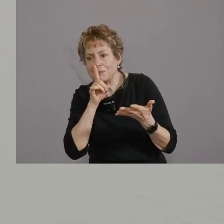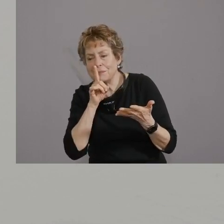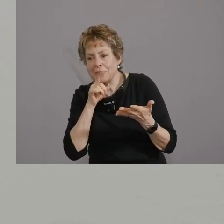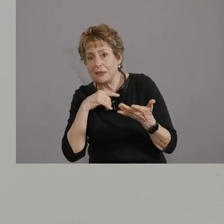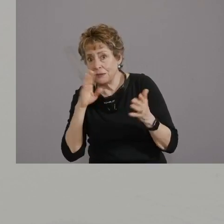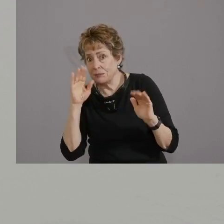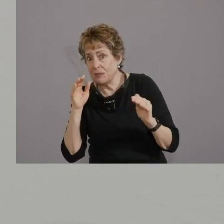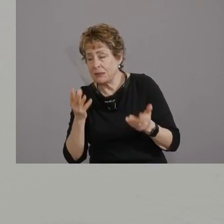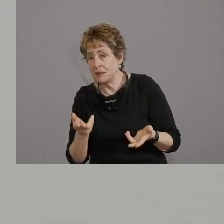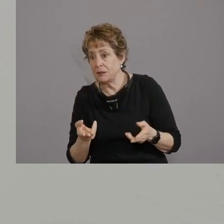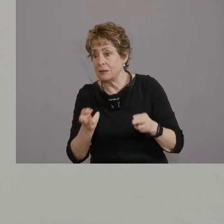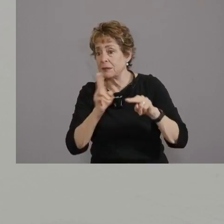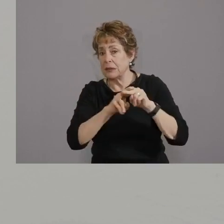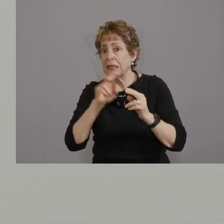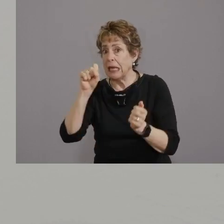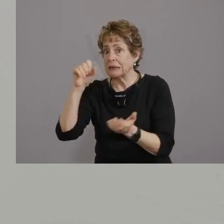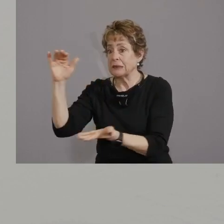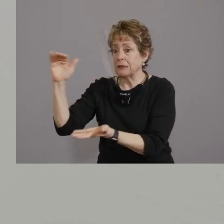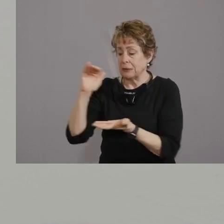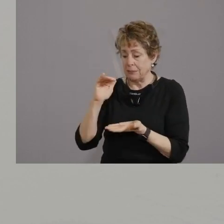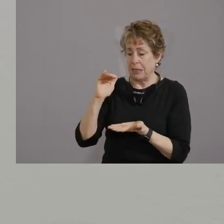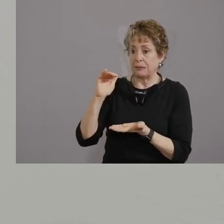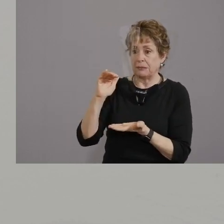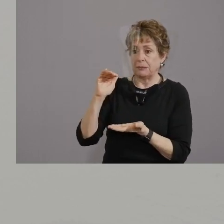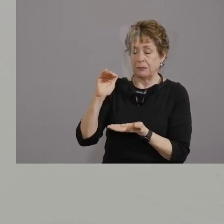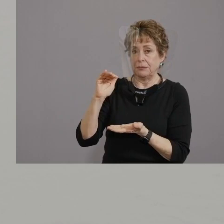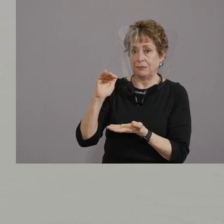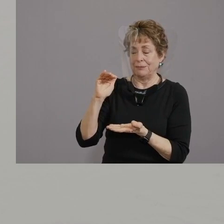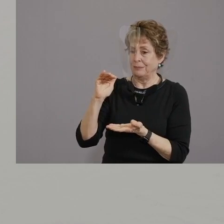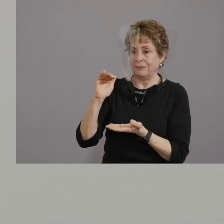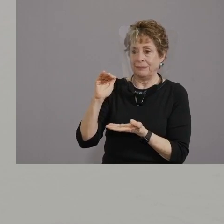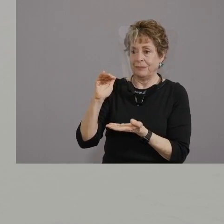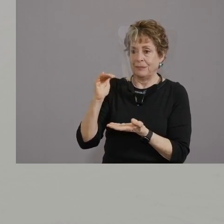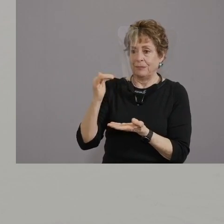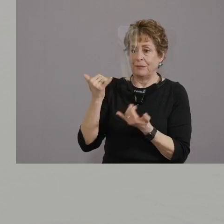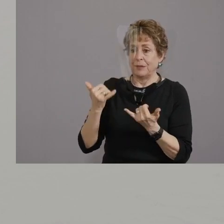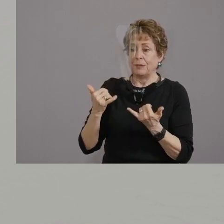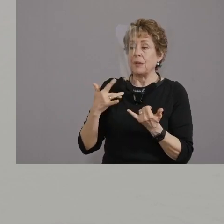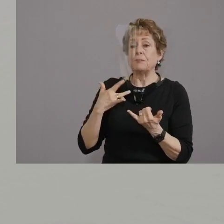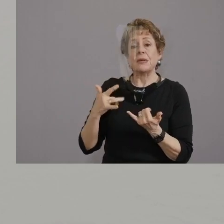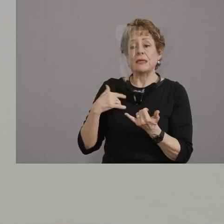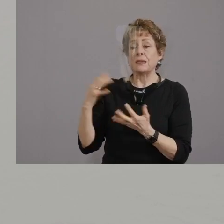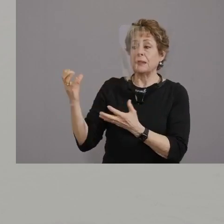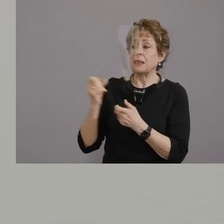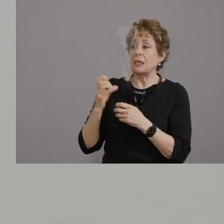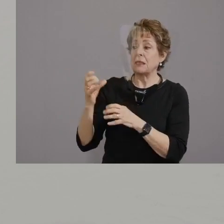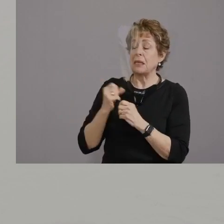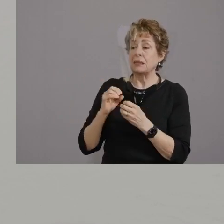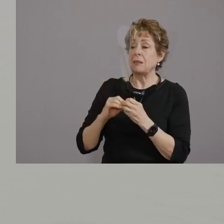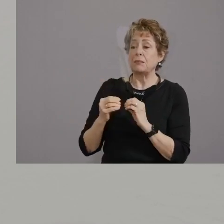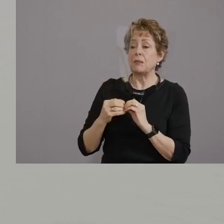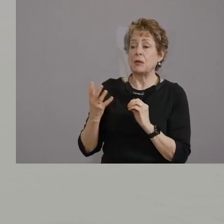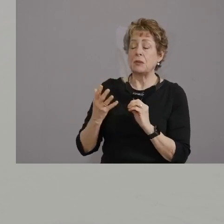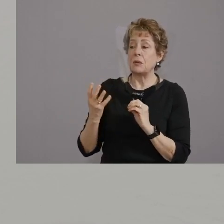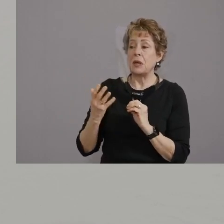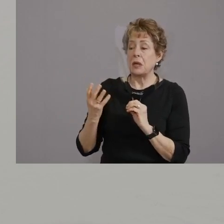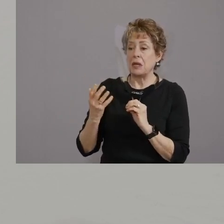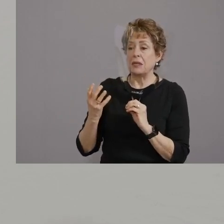that the current numbers, the baseline that we're getting right now, can be expected because that's the normal